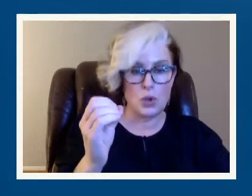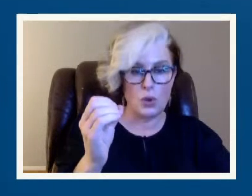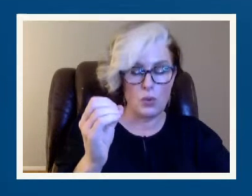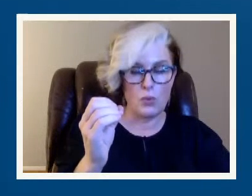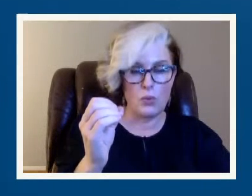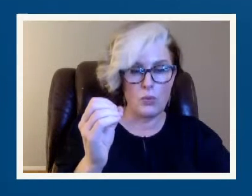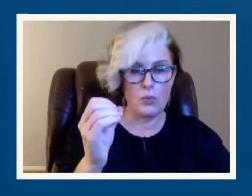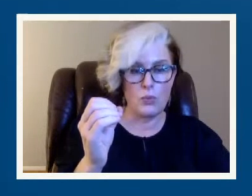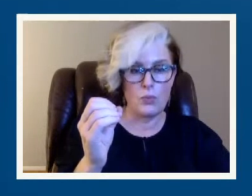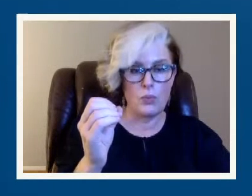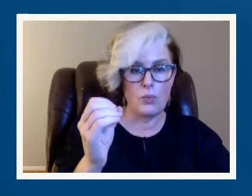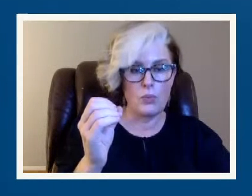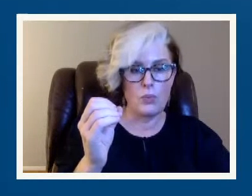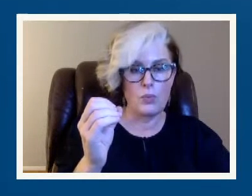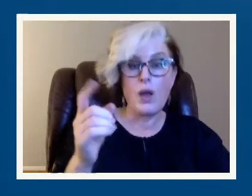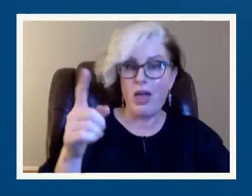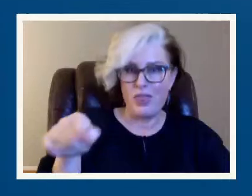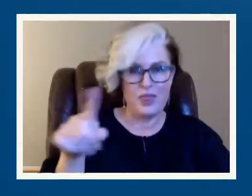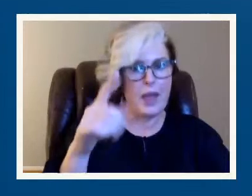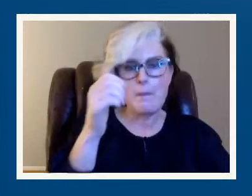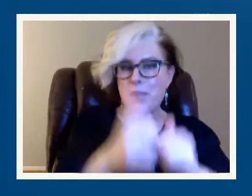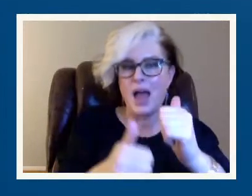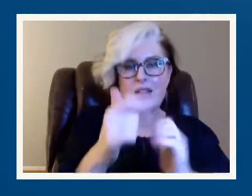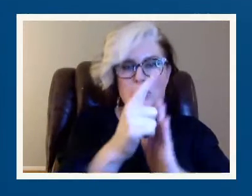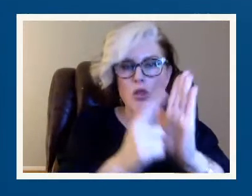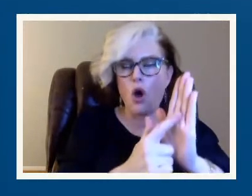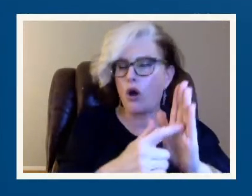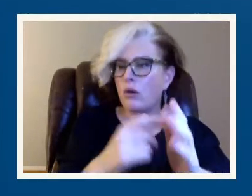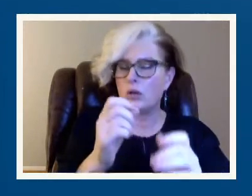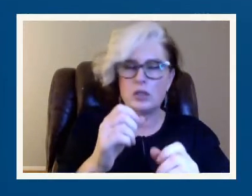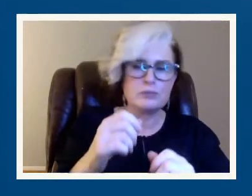So they pass laws to make it harder to vote.